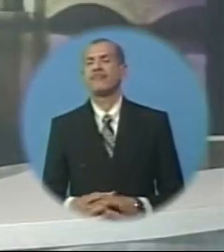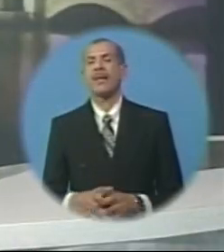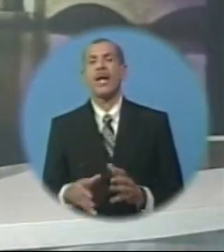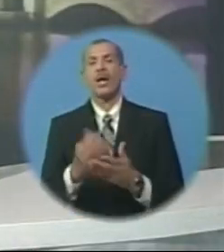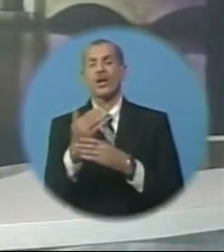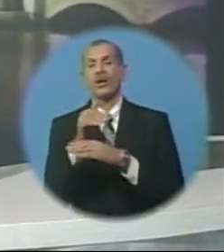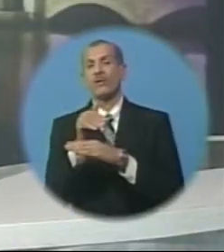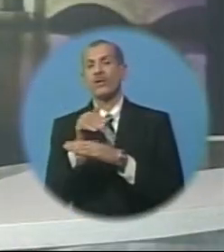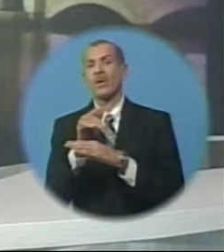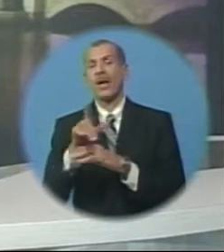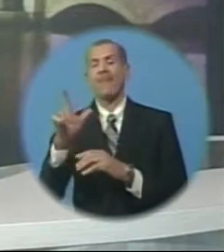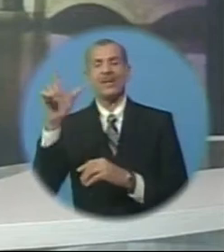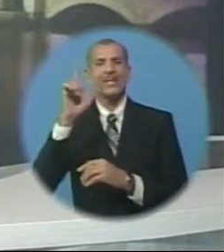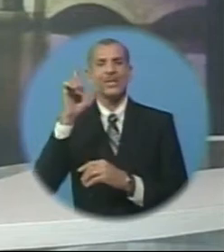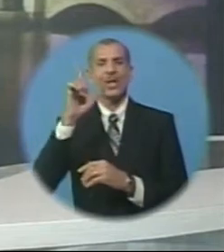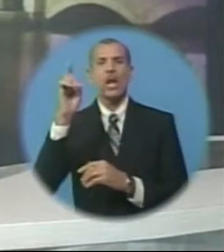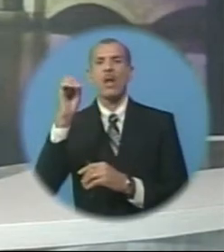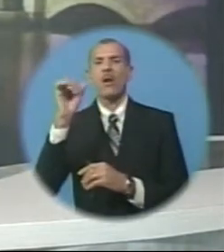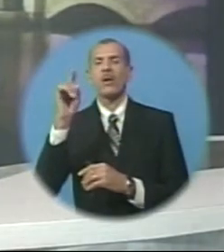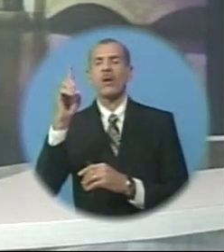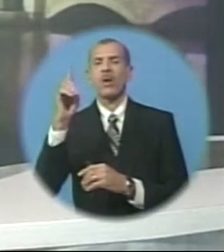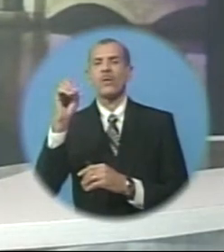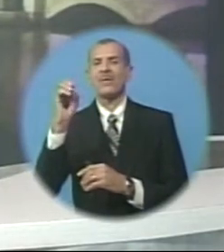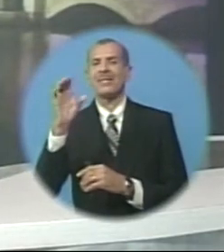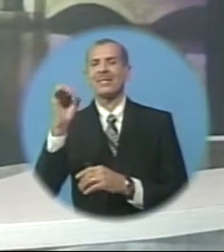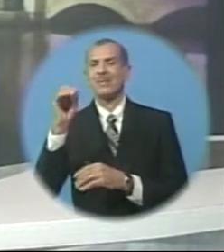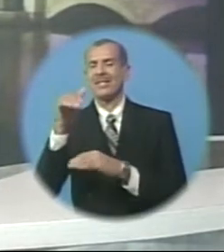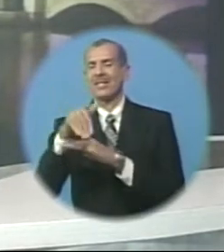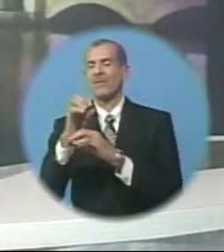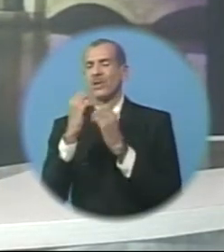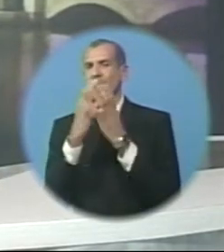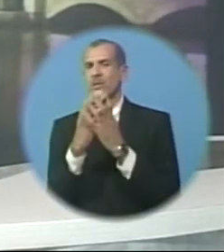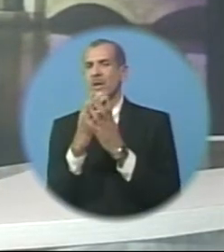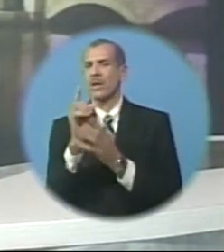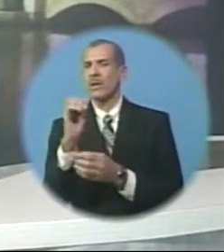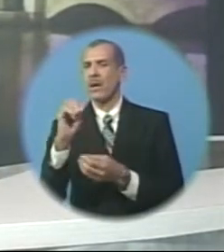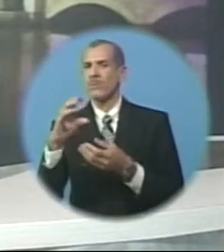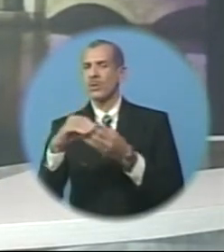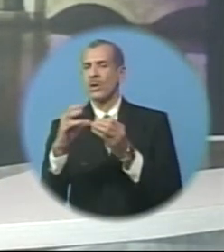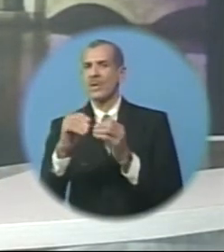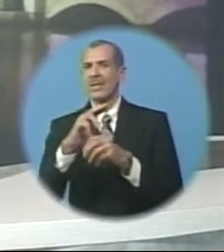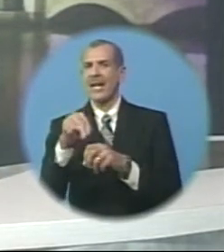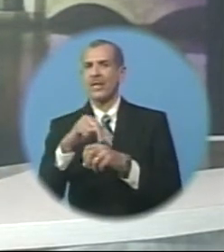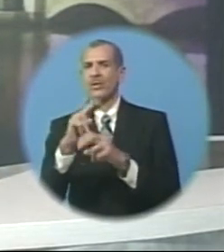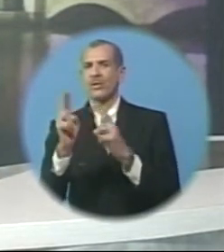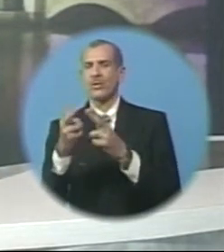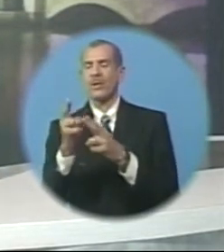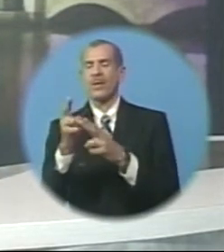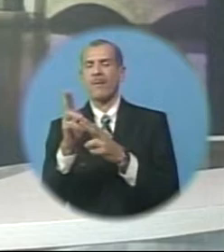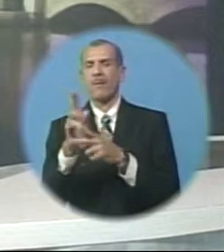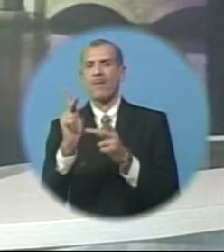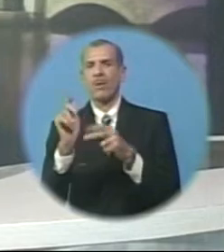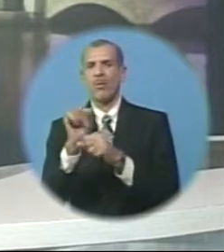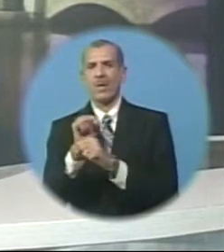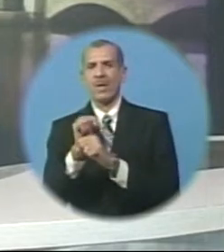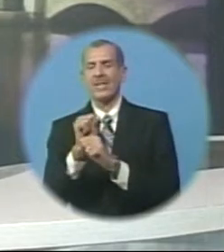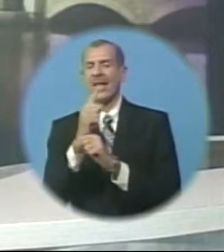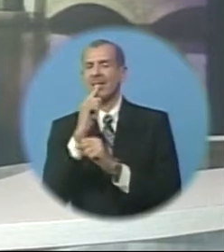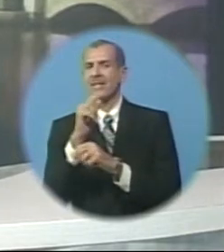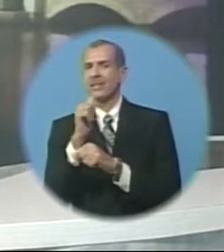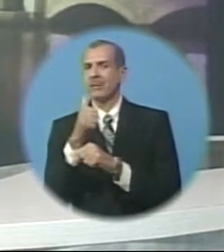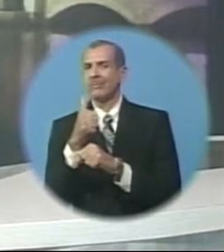And a very good evening to you. I'm Lisa Lord with the CBC Evening News. And our top story, the National Union of Public Workers is tonight